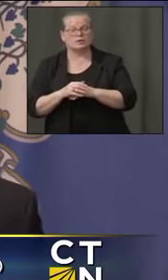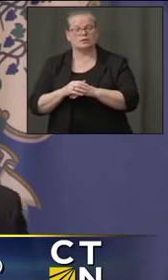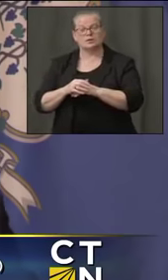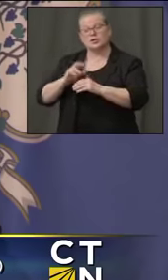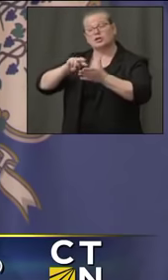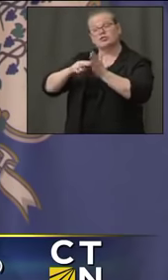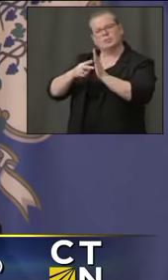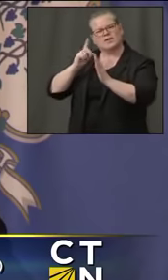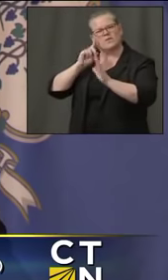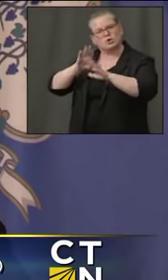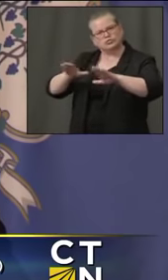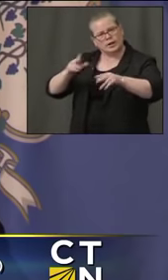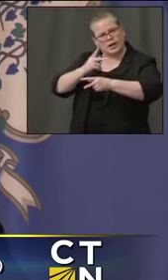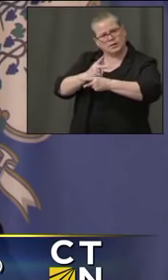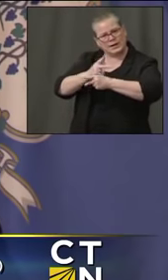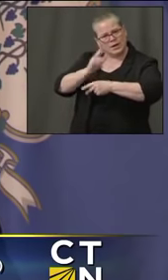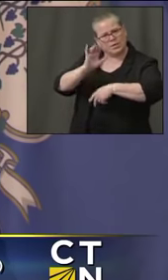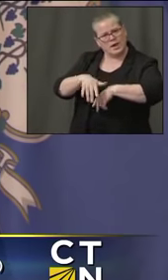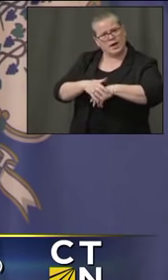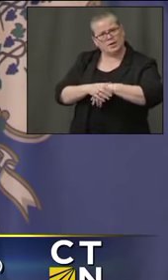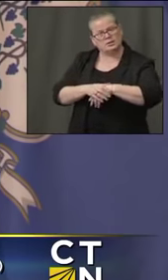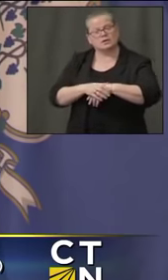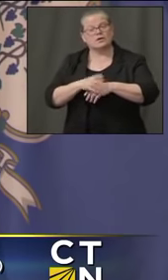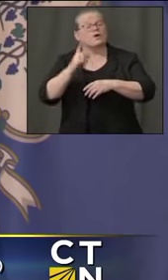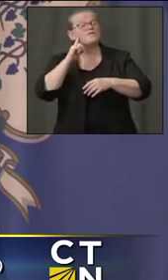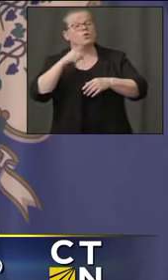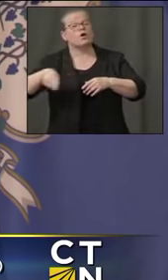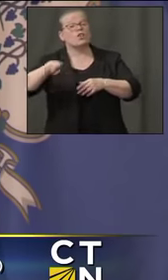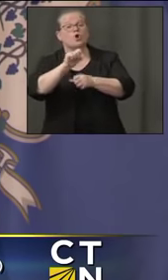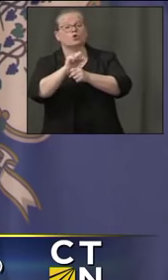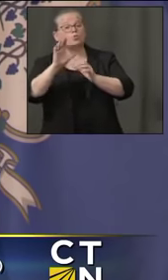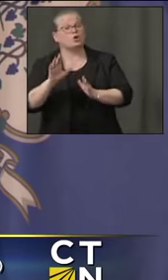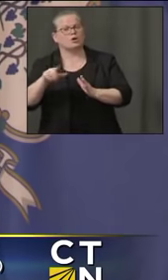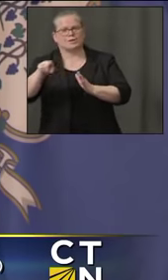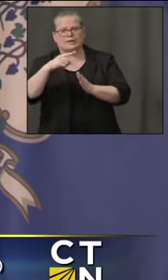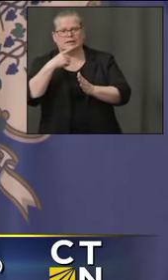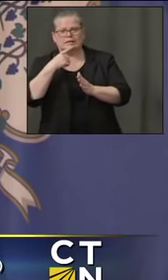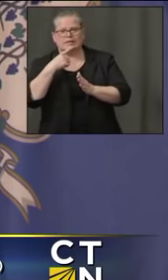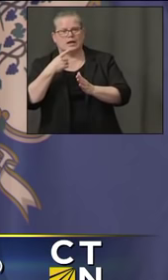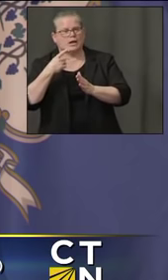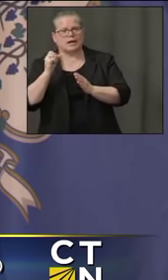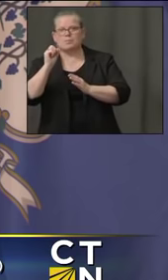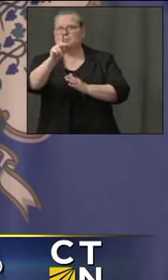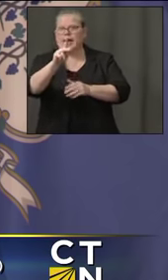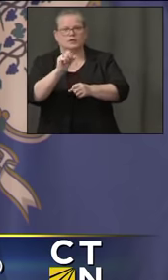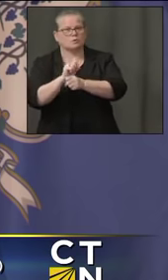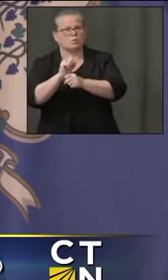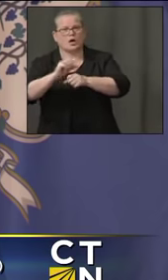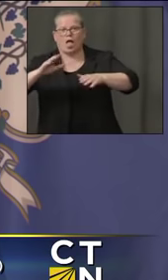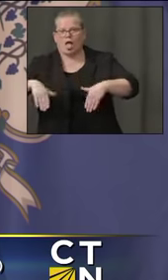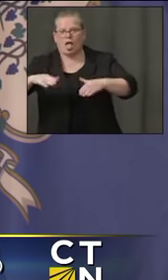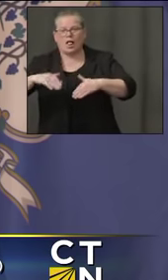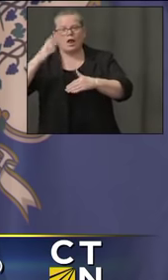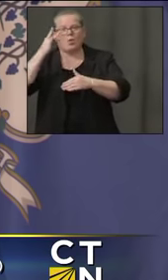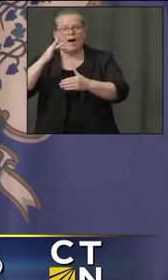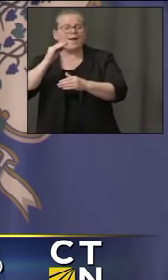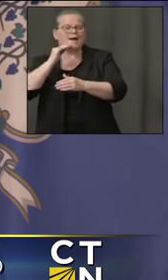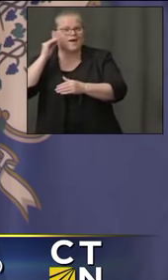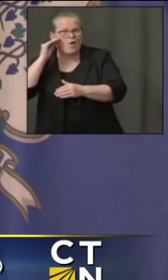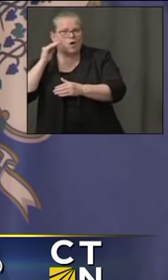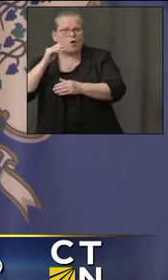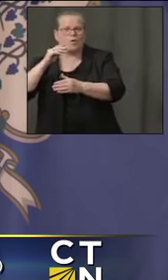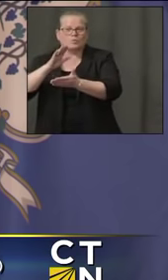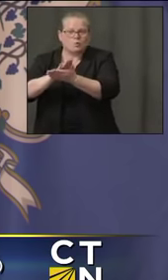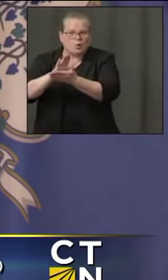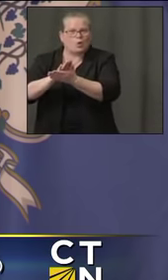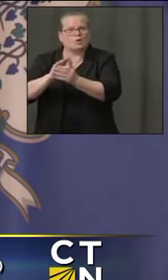mean? In terms of the workers who say, we don't want to go back to work because we have to do homeschooling, we have to take care of our kids, I